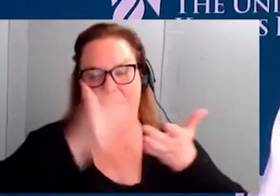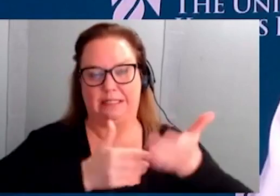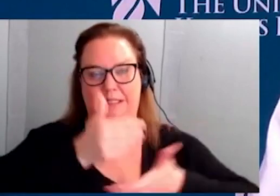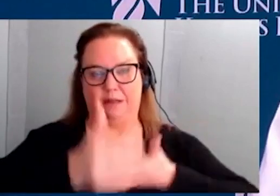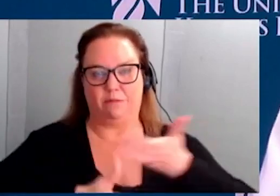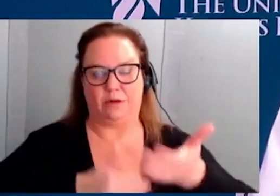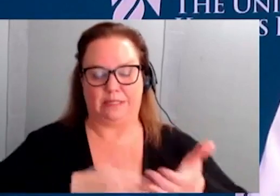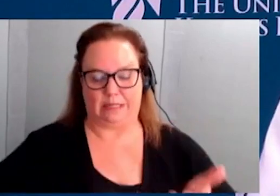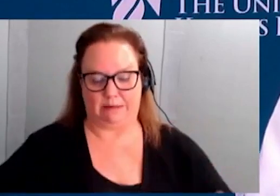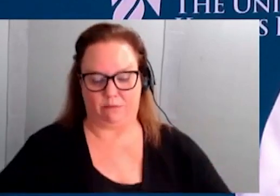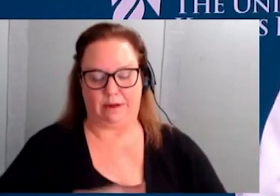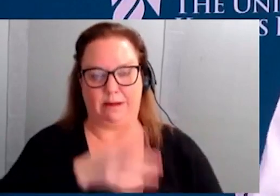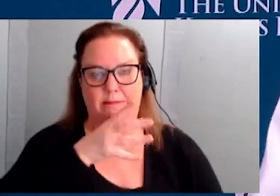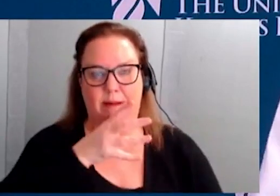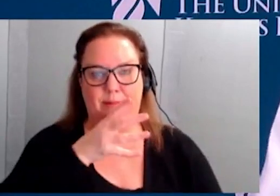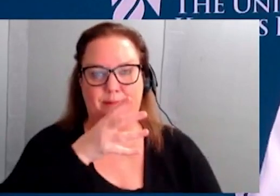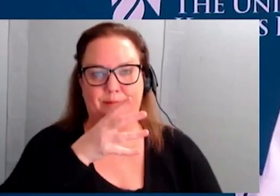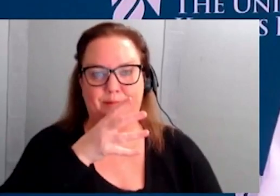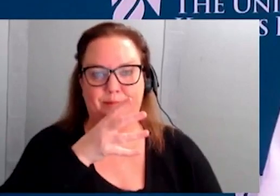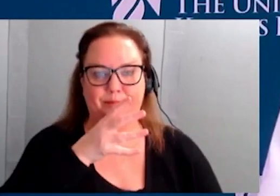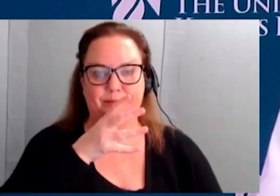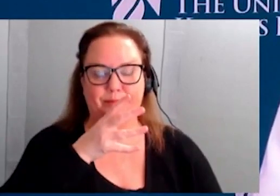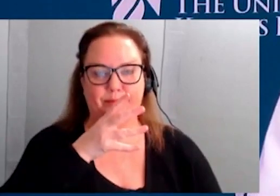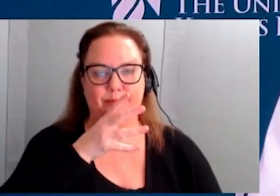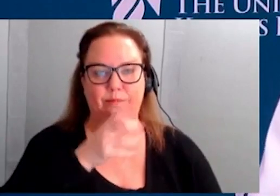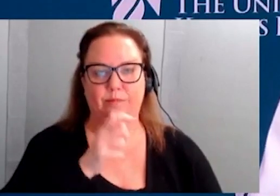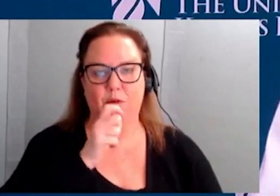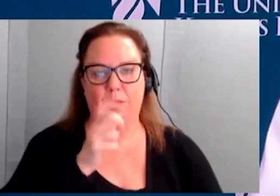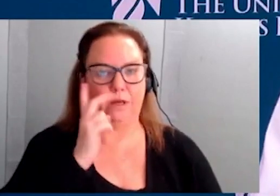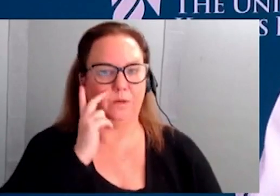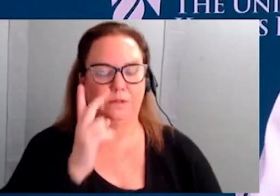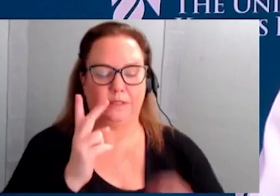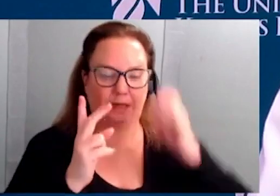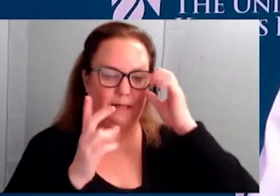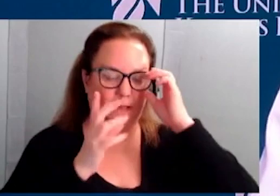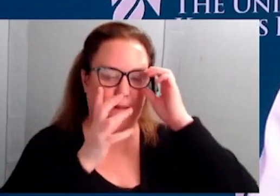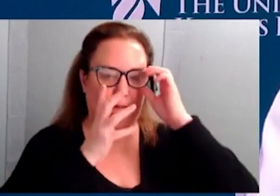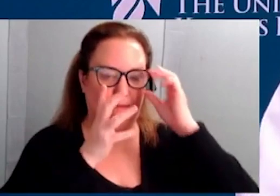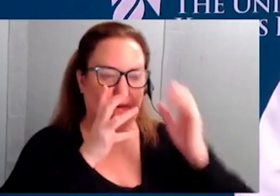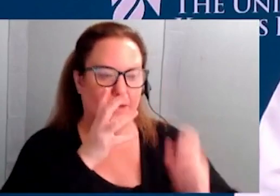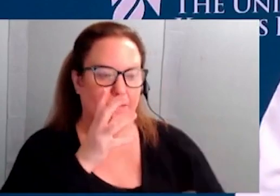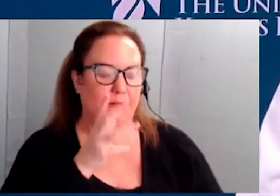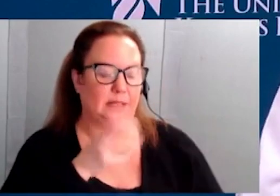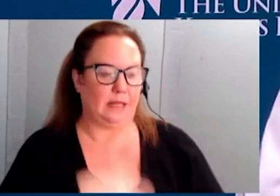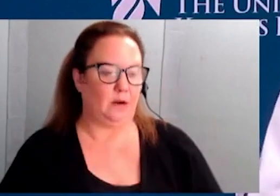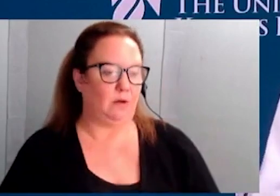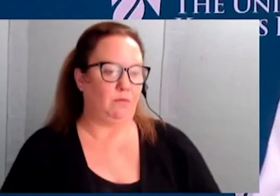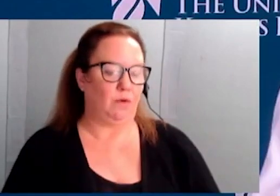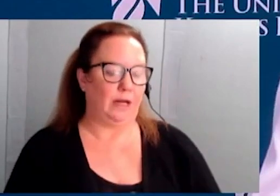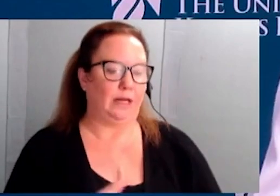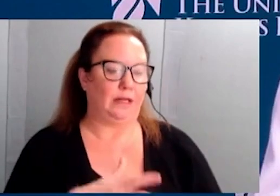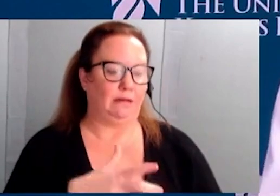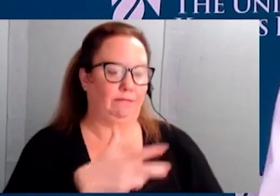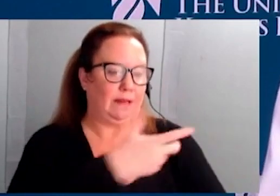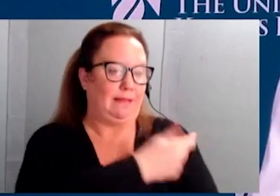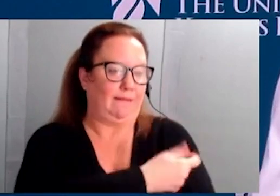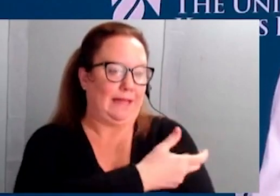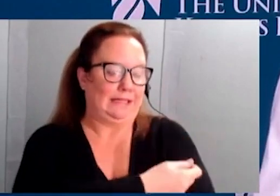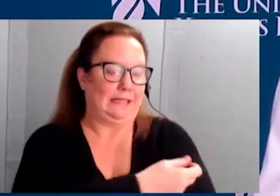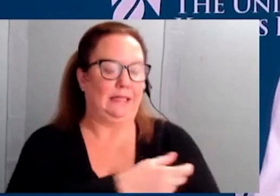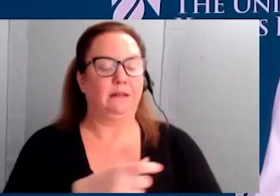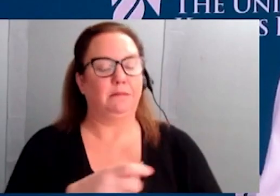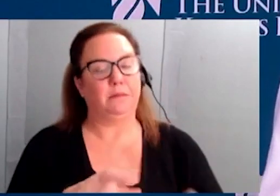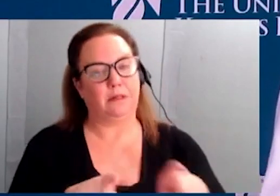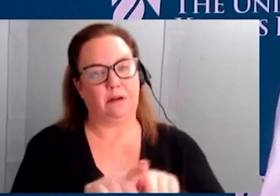pregnant moms, and we do not see moms that are pregnant that have received the vaccine but also then